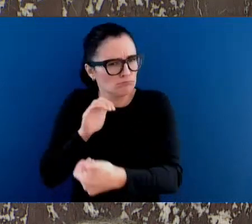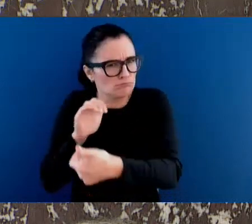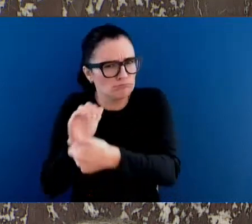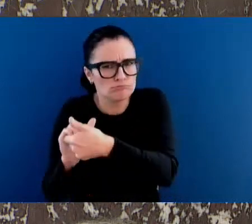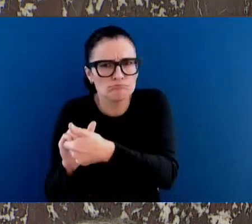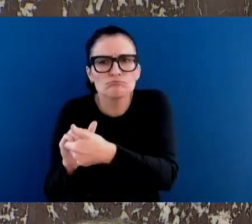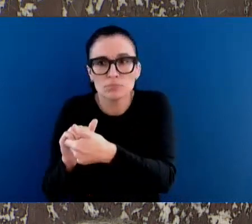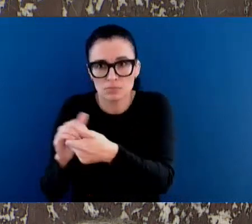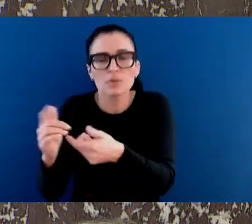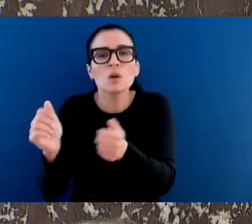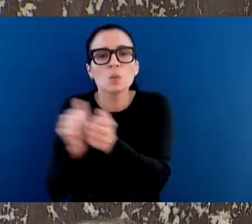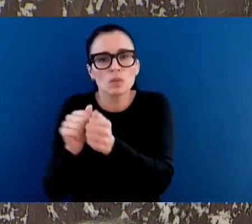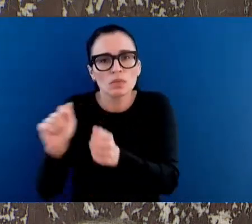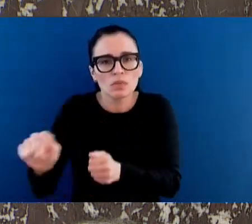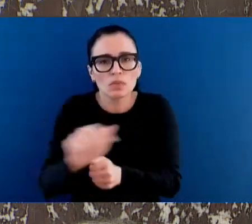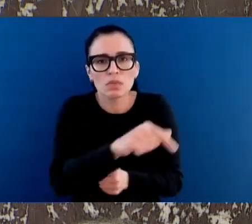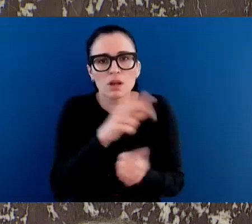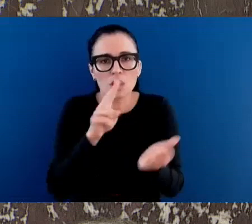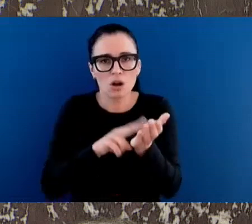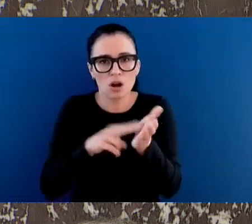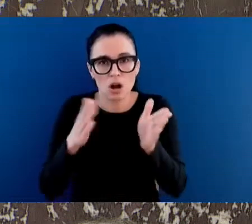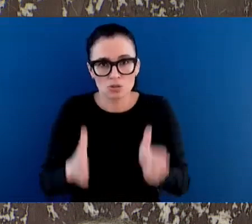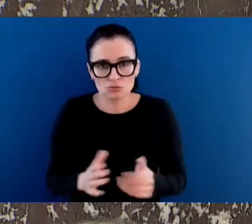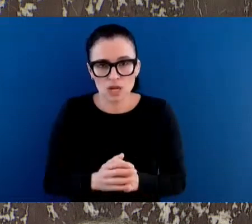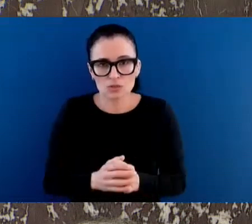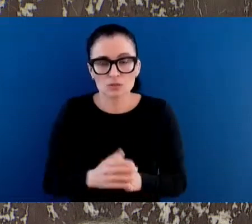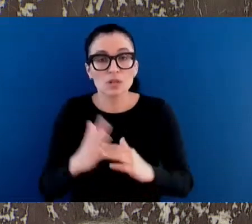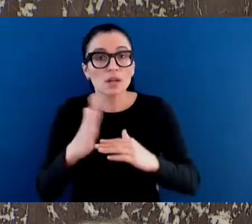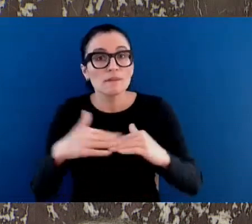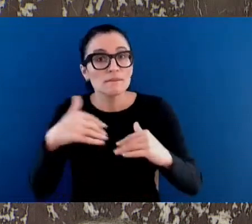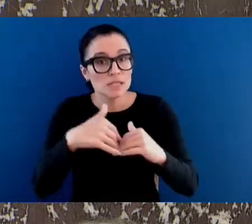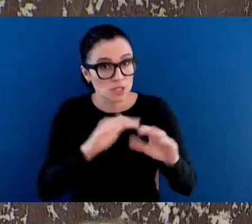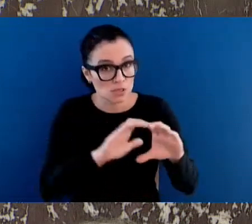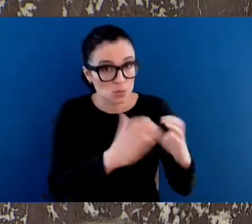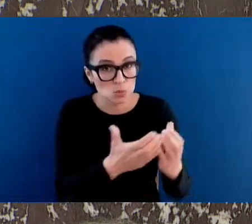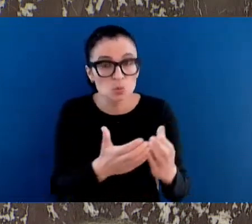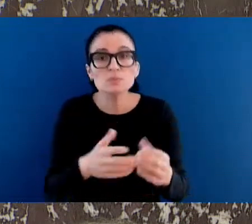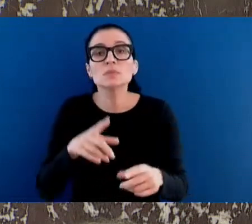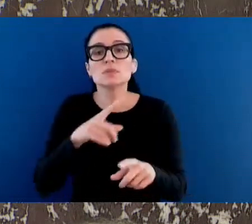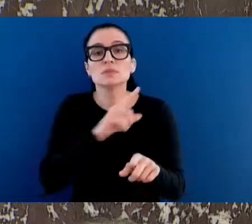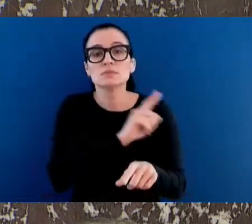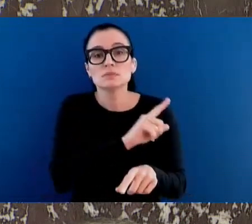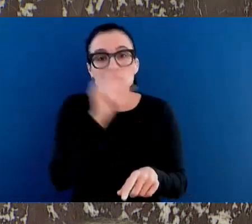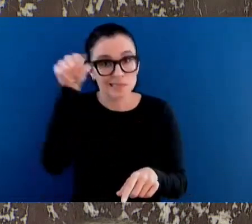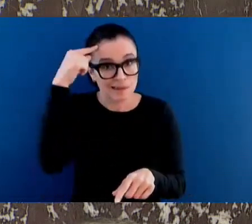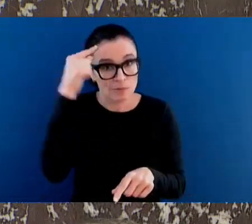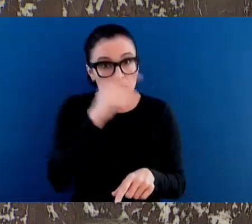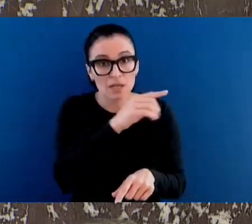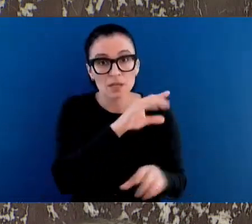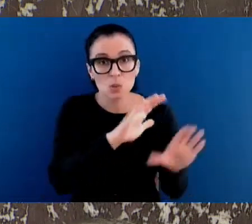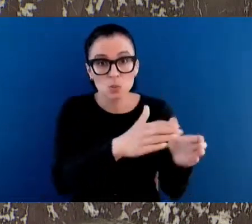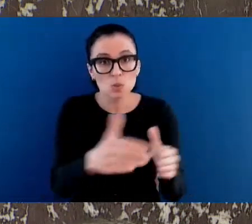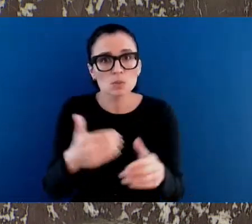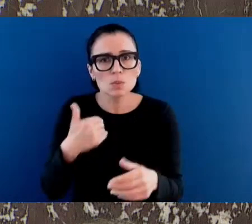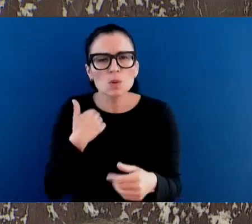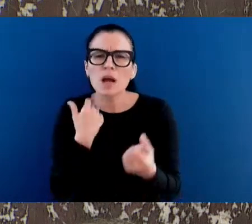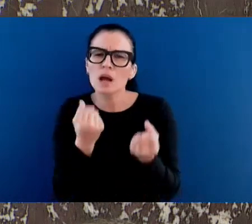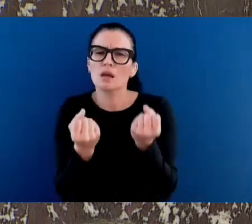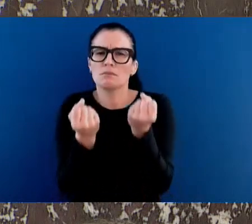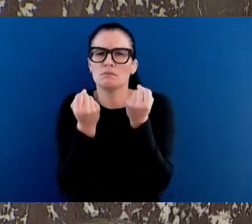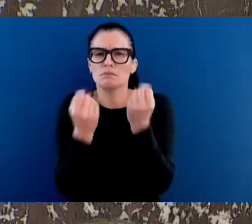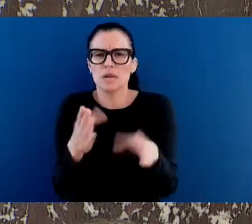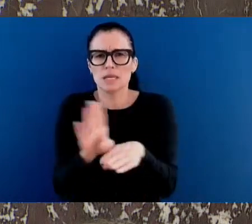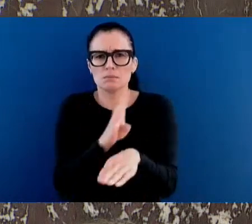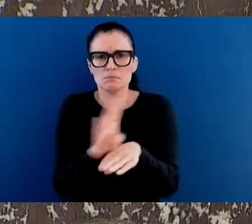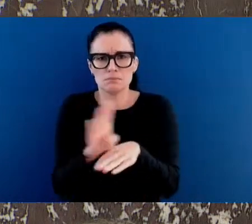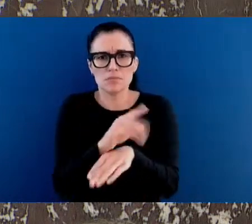First Nations, and more. We do have many contractors working to help keep Fort Nelson safe. In fact, the 18